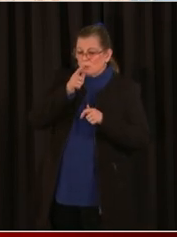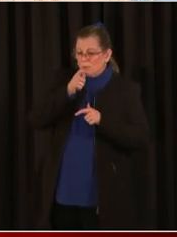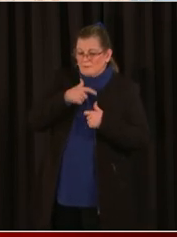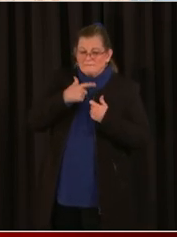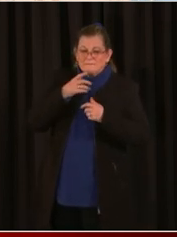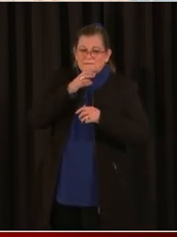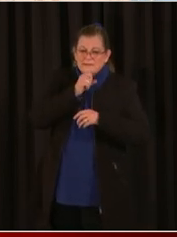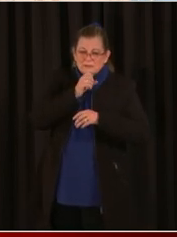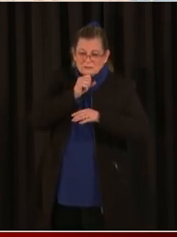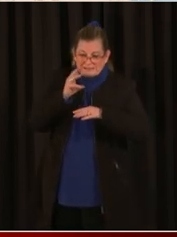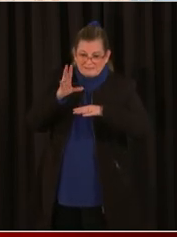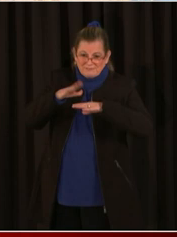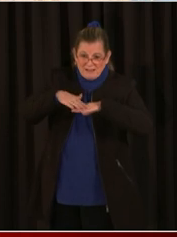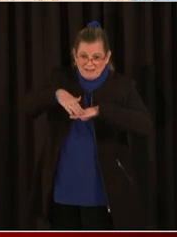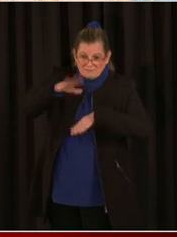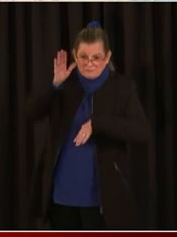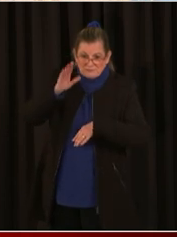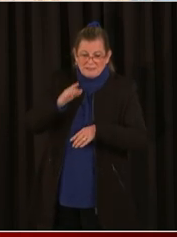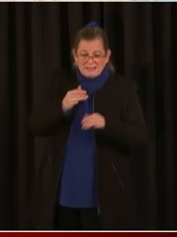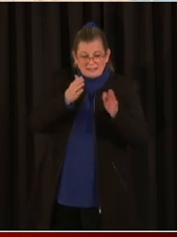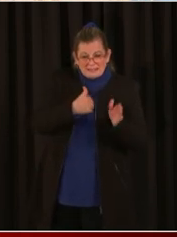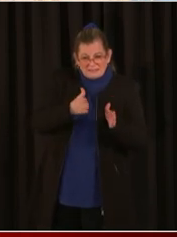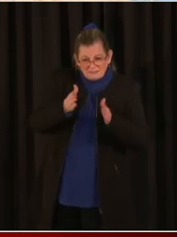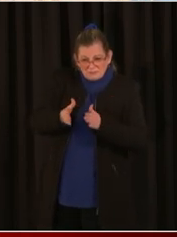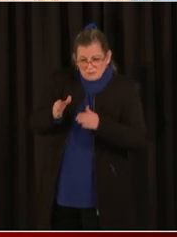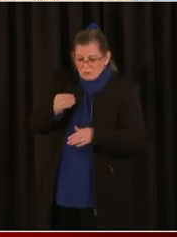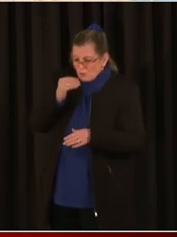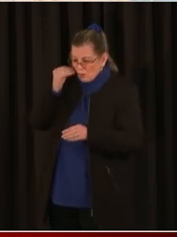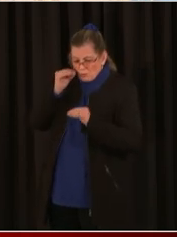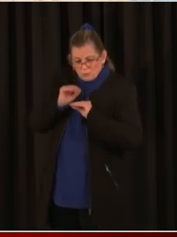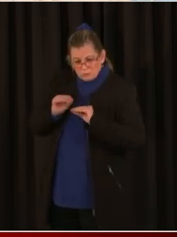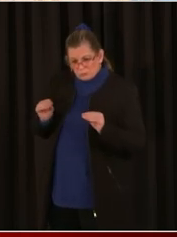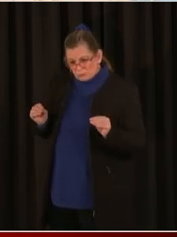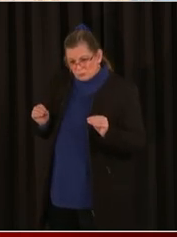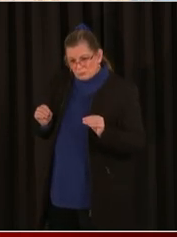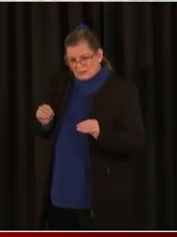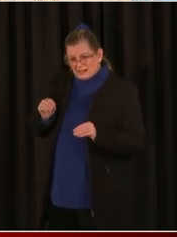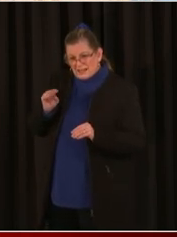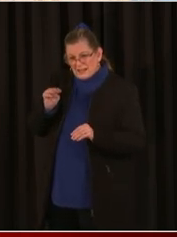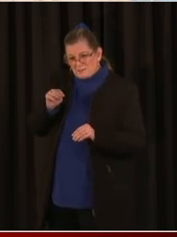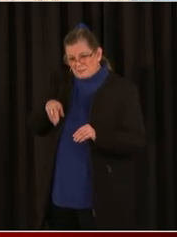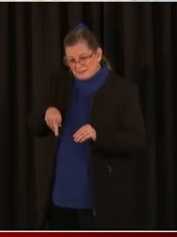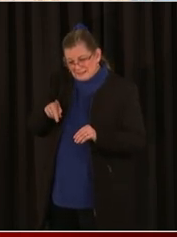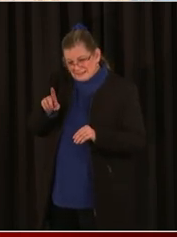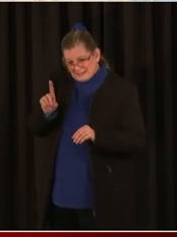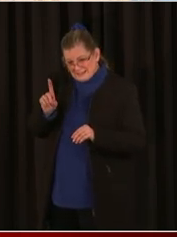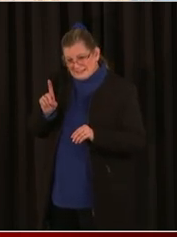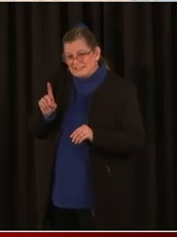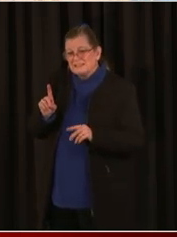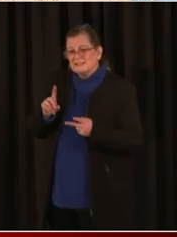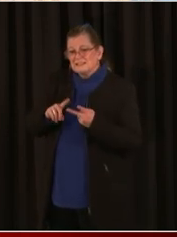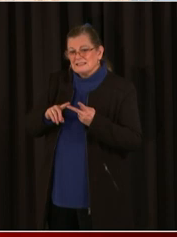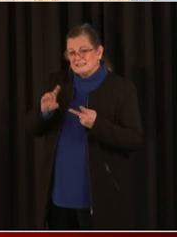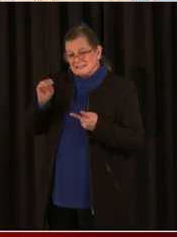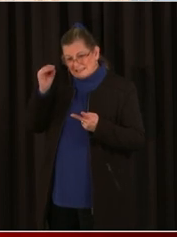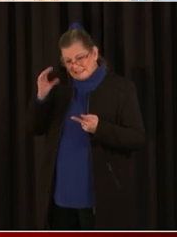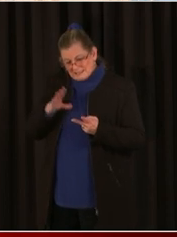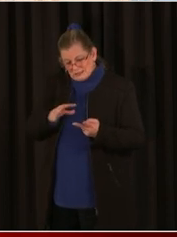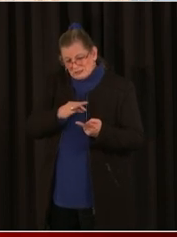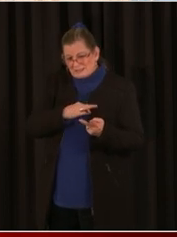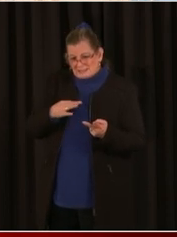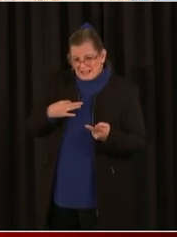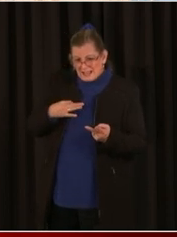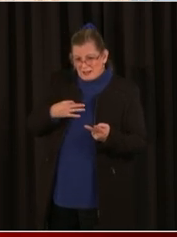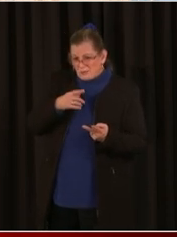older, individuals experiencing homelessness, MPD, teachers and staff who are